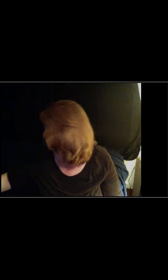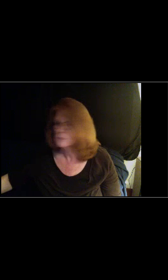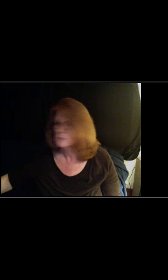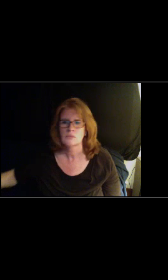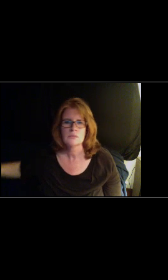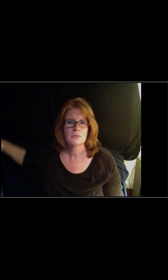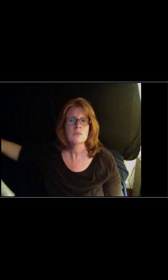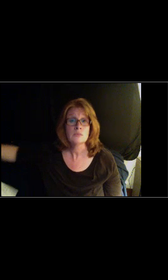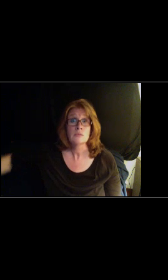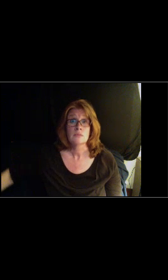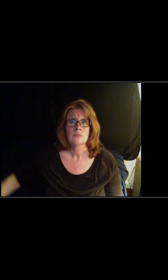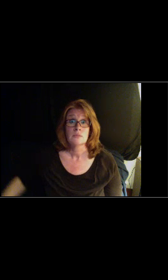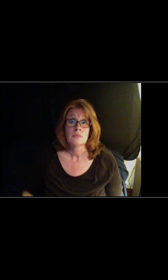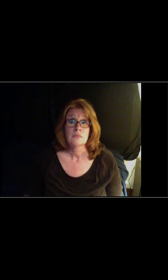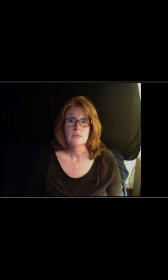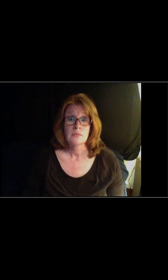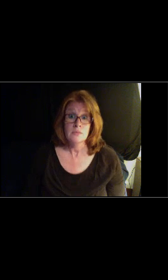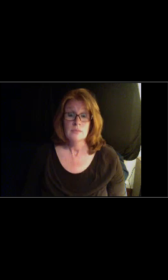use them?